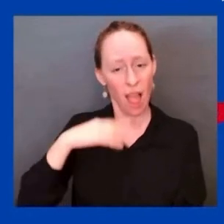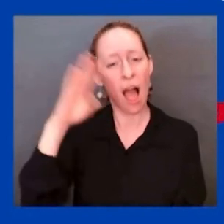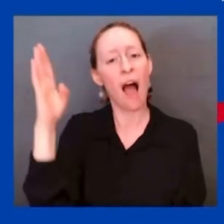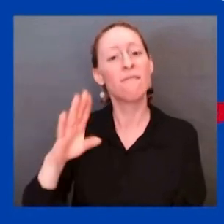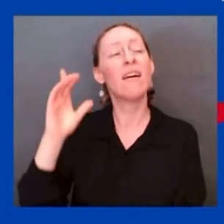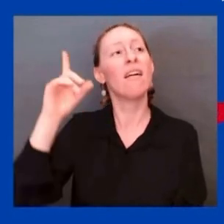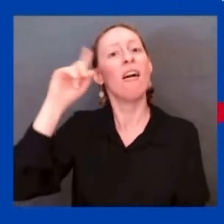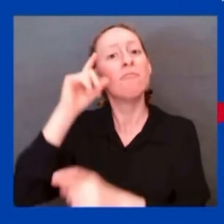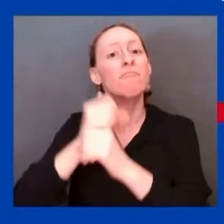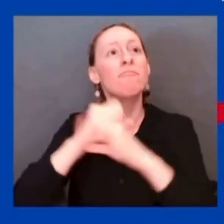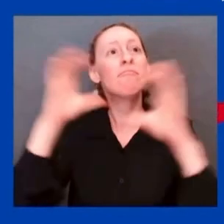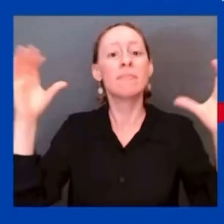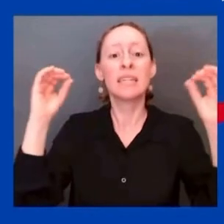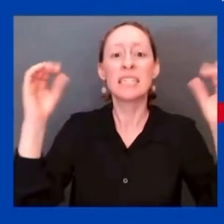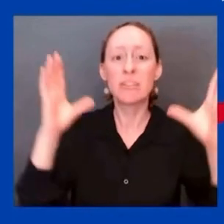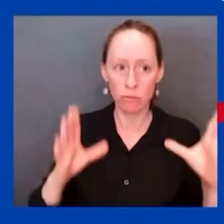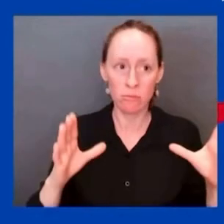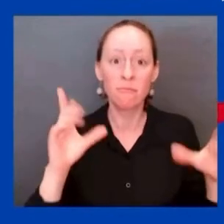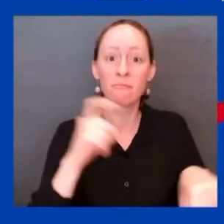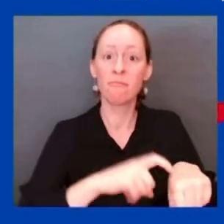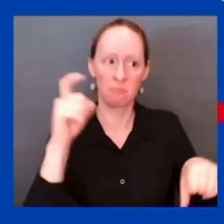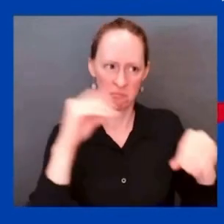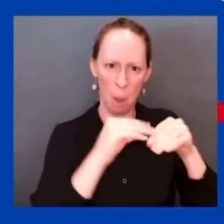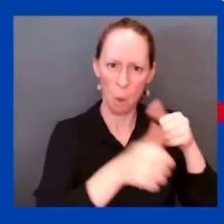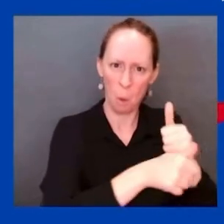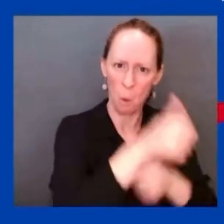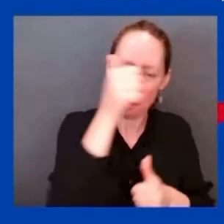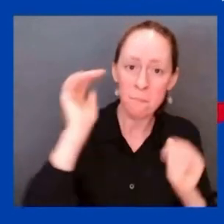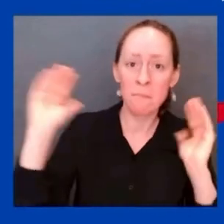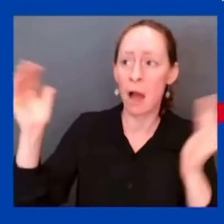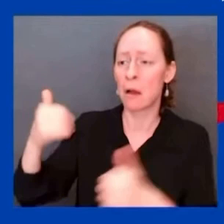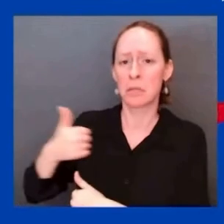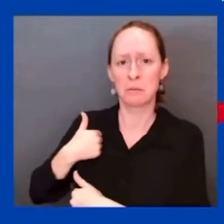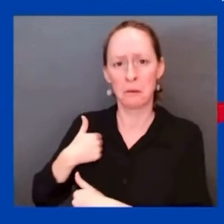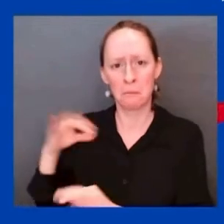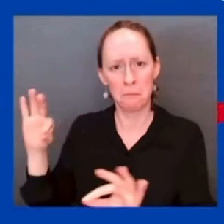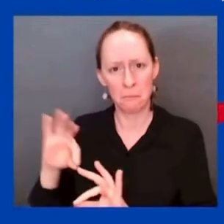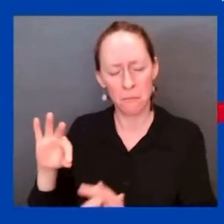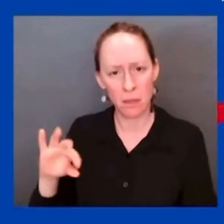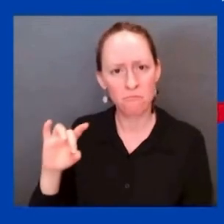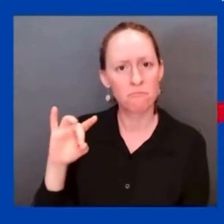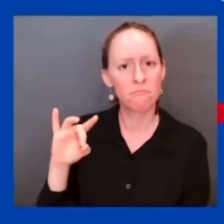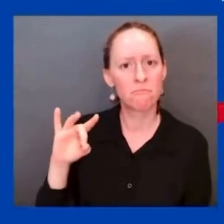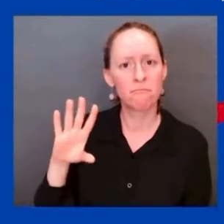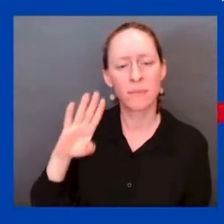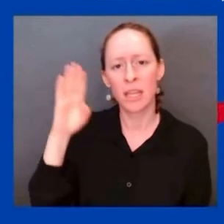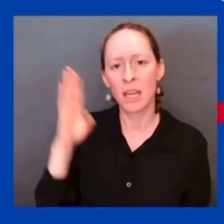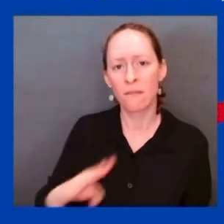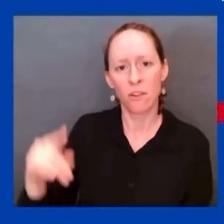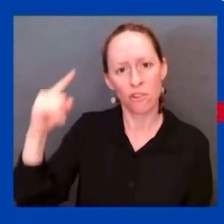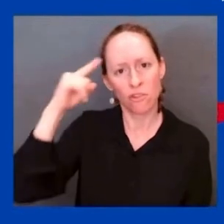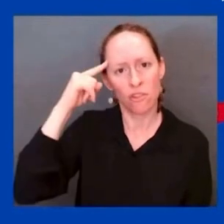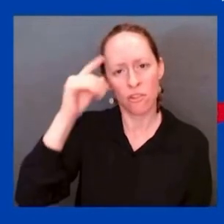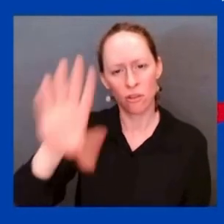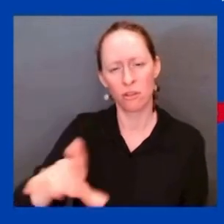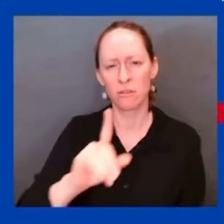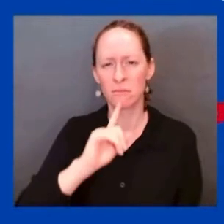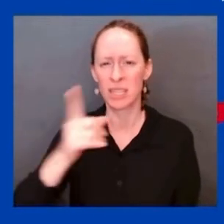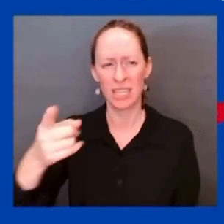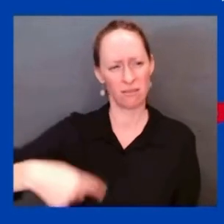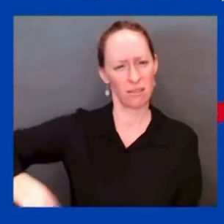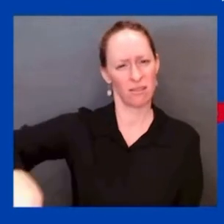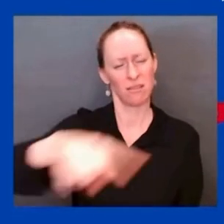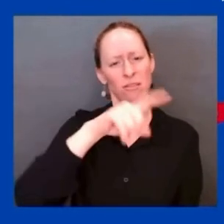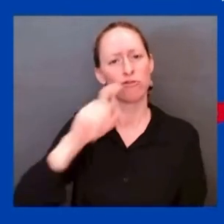Because, you know, we should be able to live in our homes, send our children to school, pray in our houses of worship, shop in our